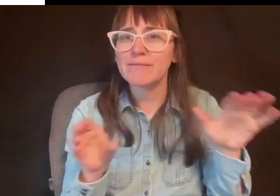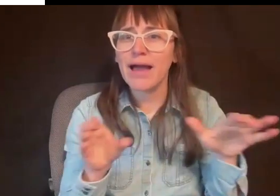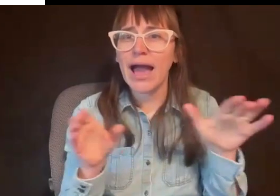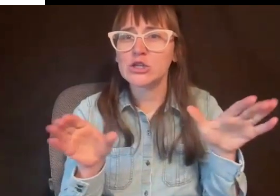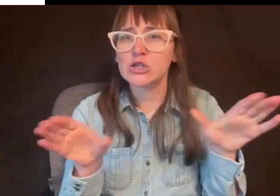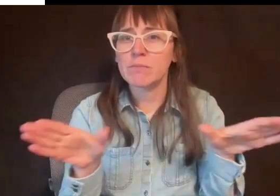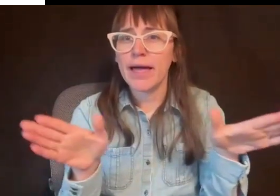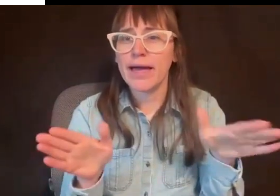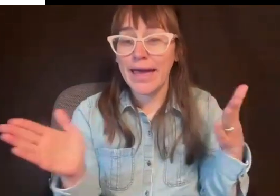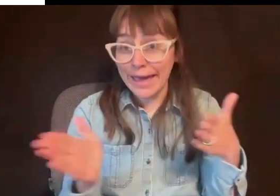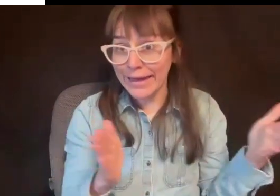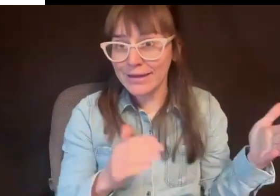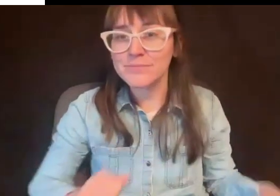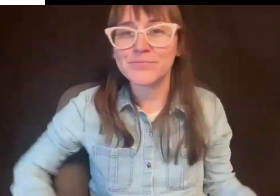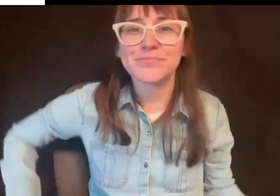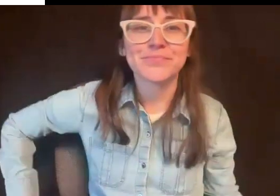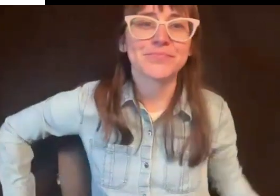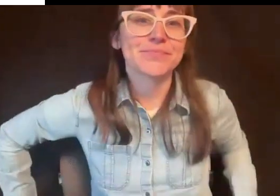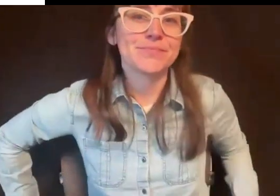slide.